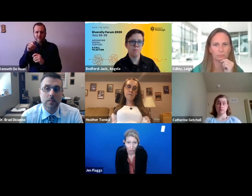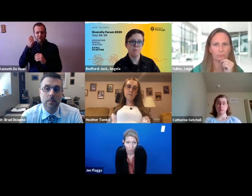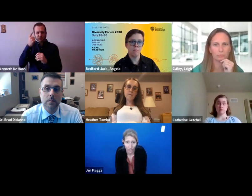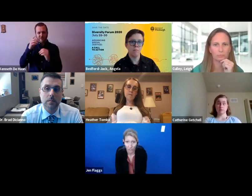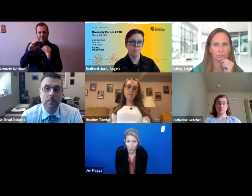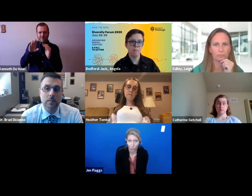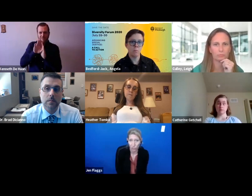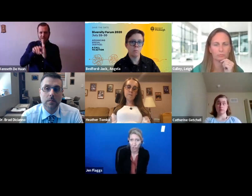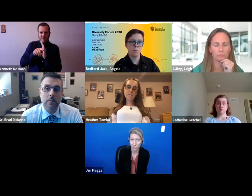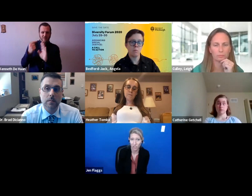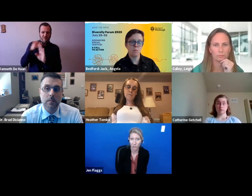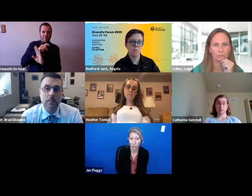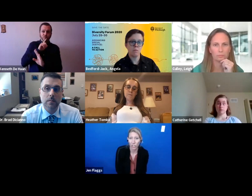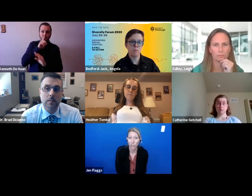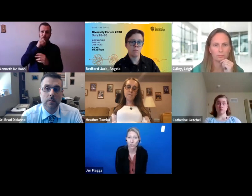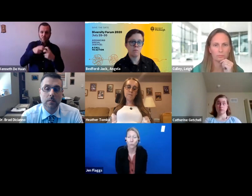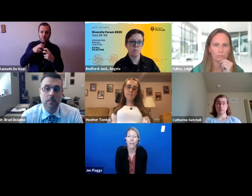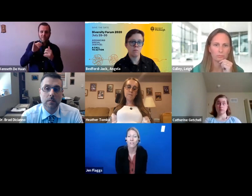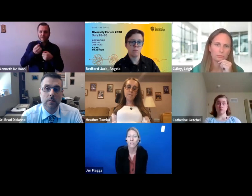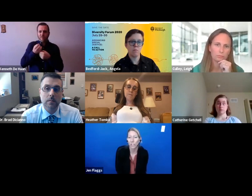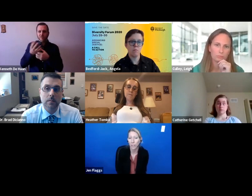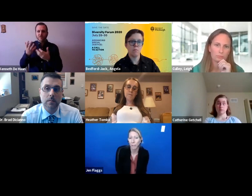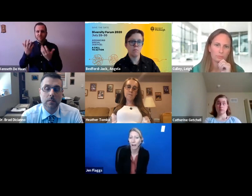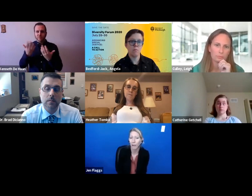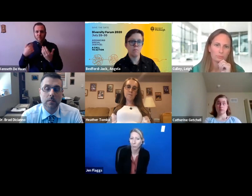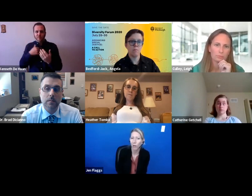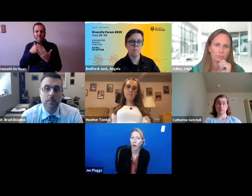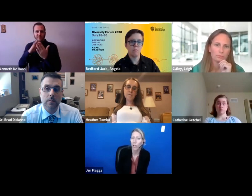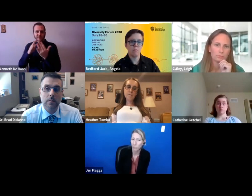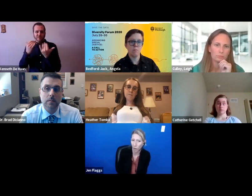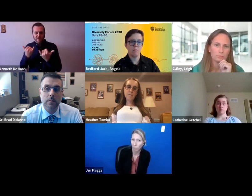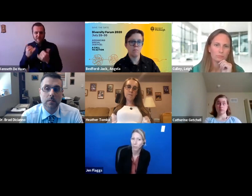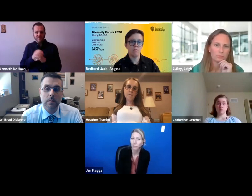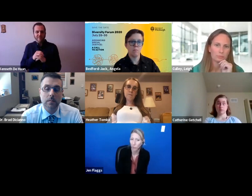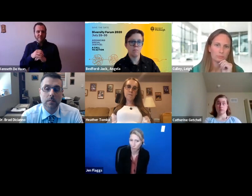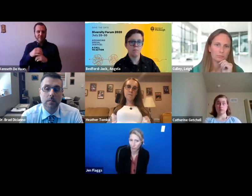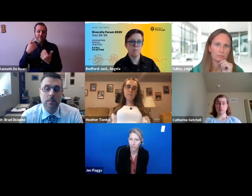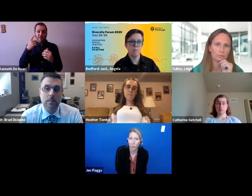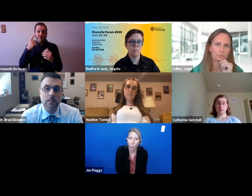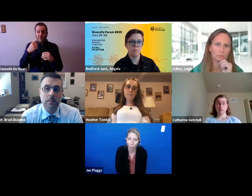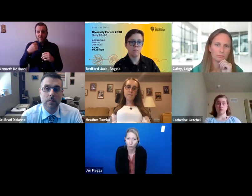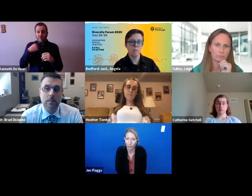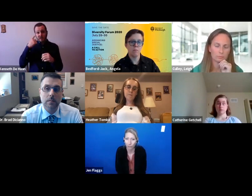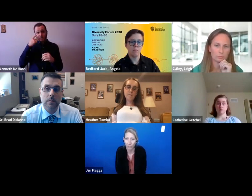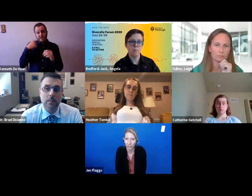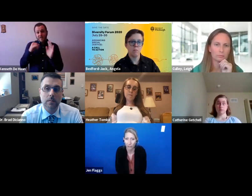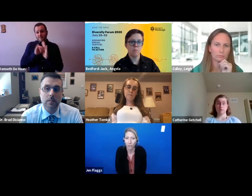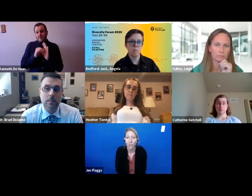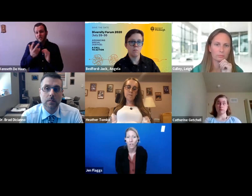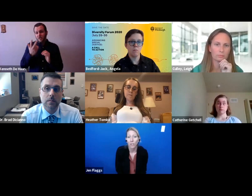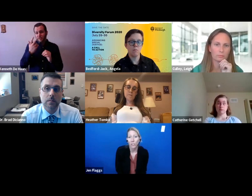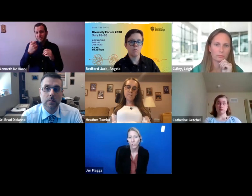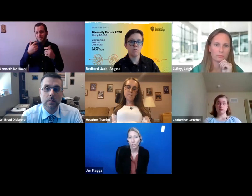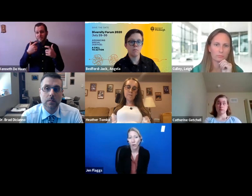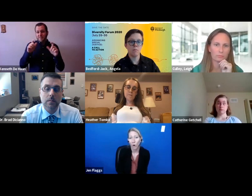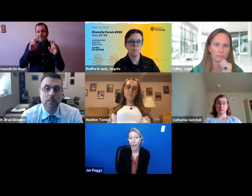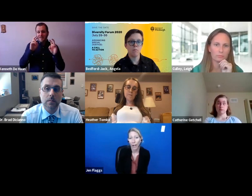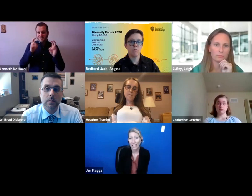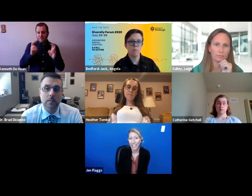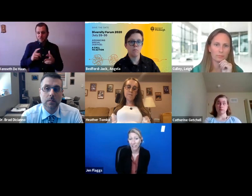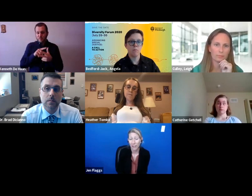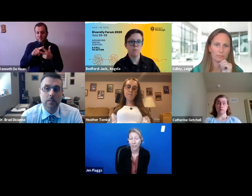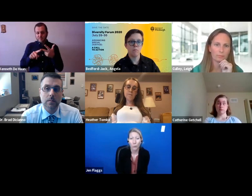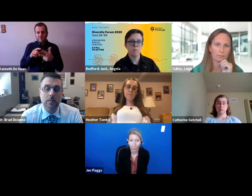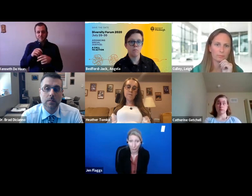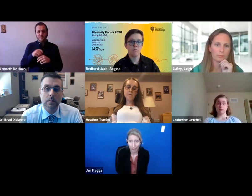band-aid on all these situations as individual issues. We have to understand the background and what caused the problem in the first place and what we're really facing. So I